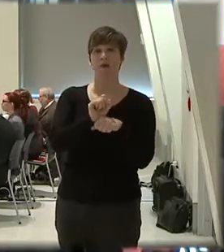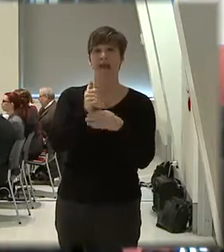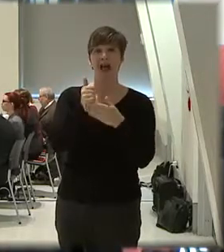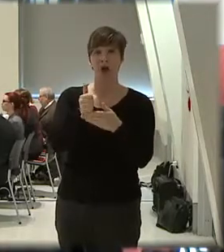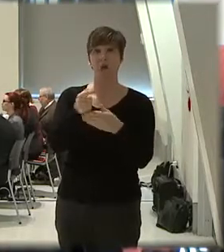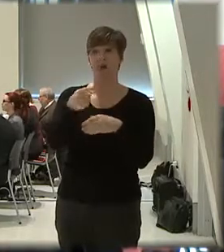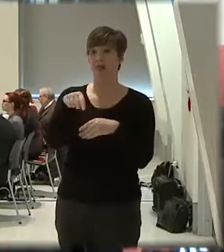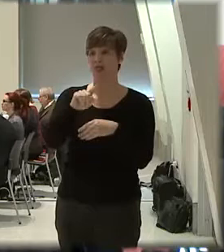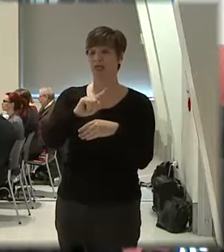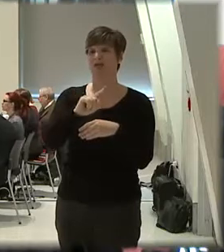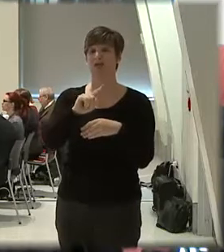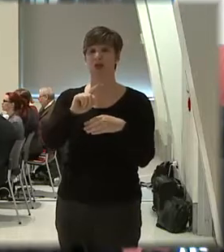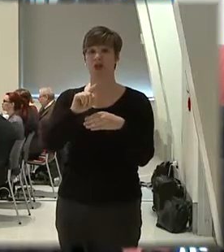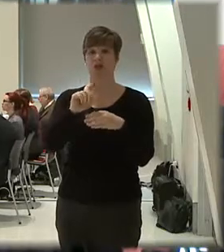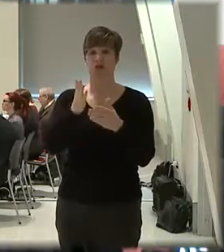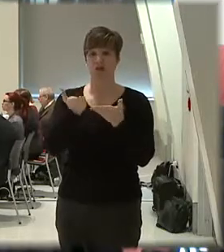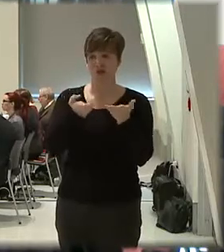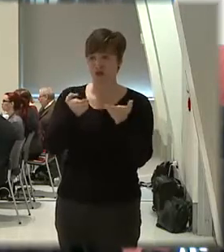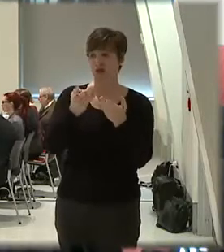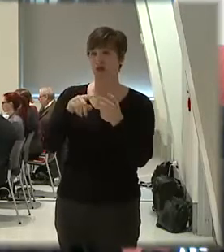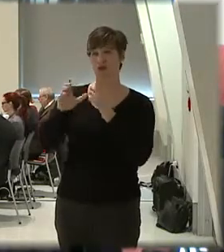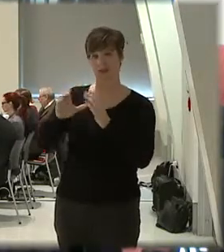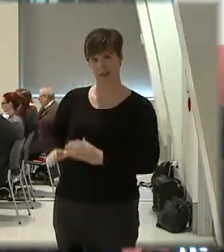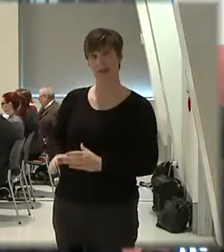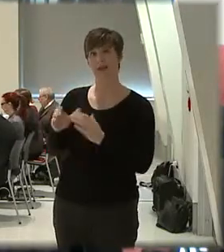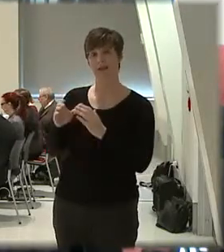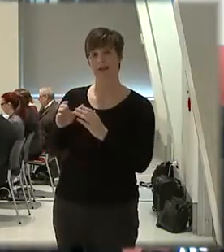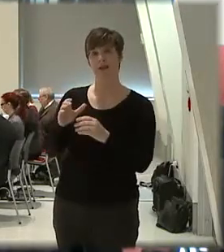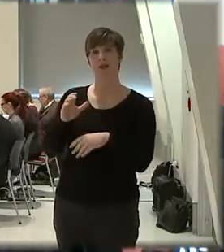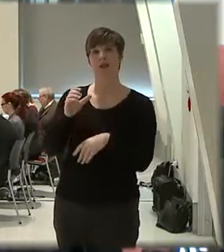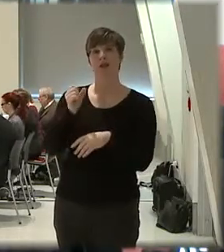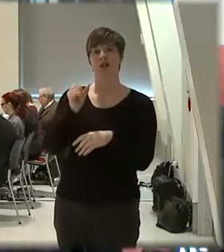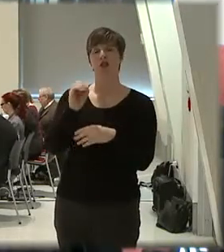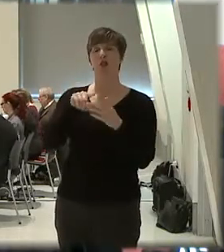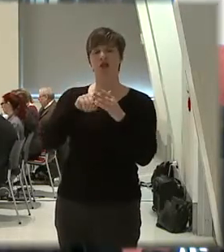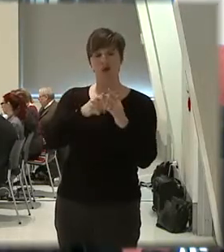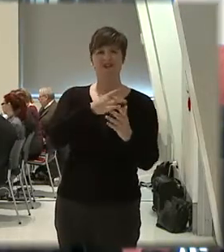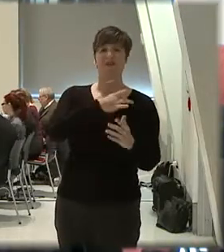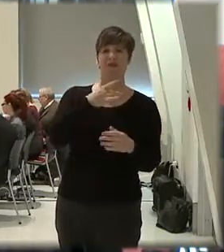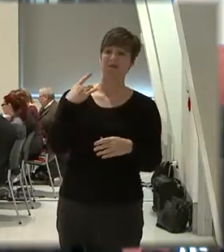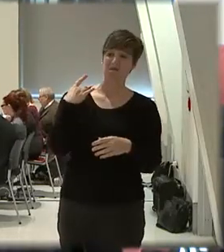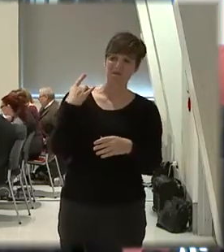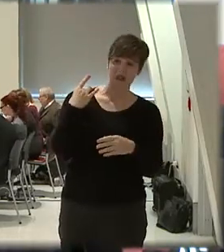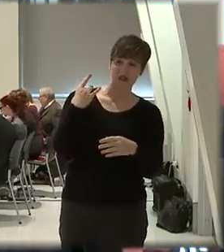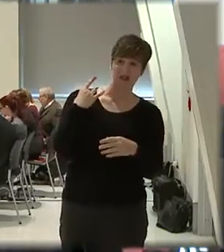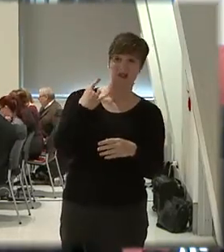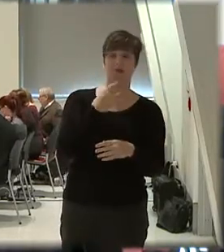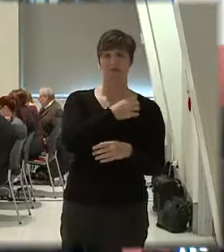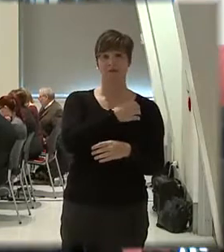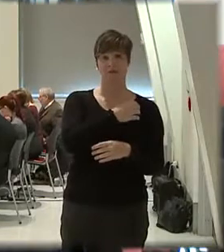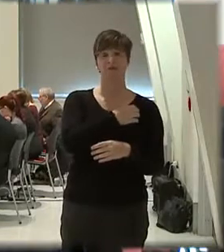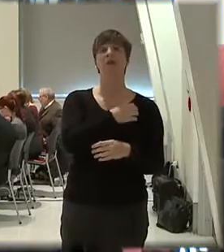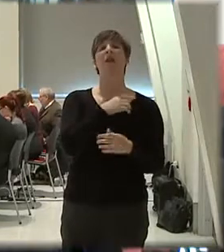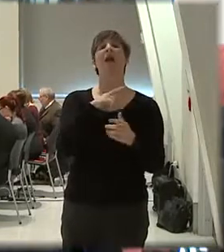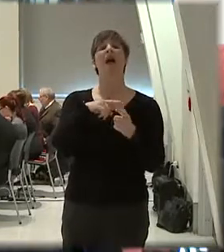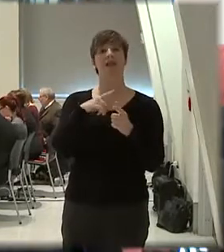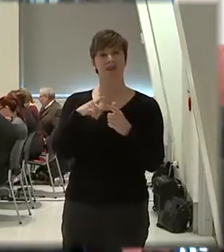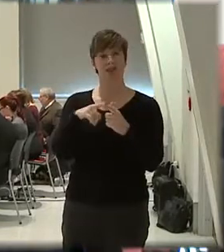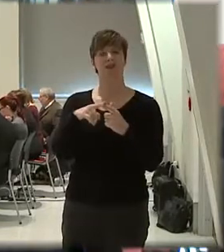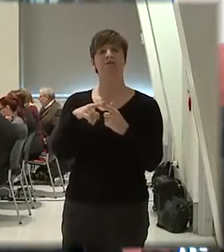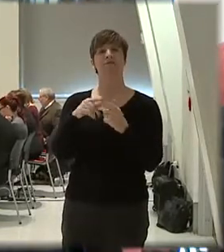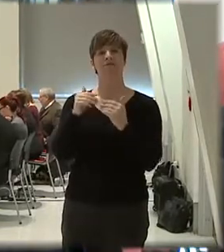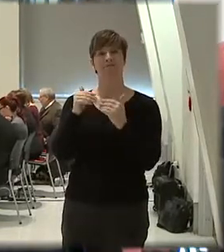in the delivery of service to the citizens. So started out voluntarily, got buy-in, and then went to